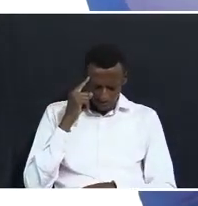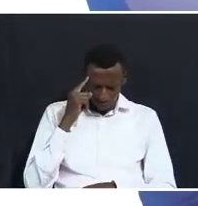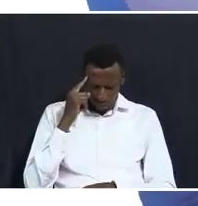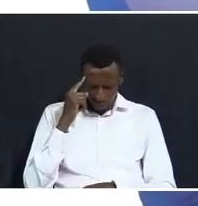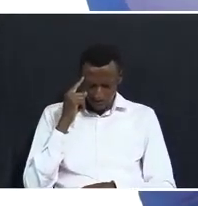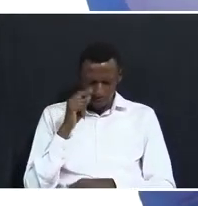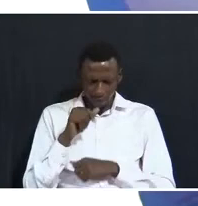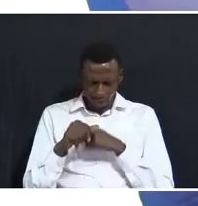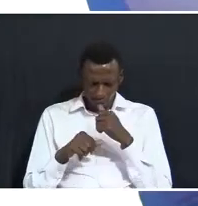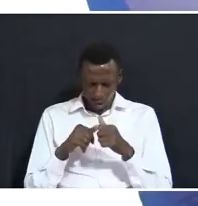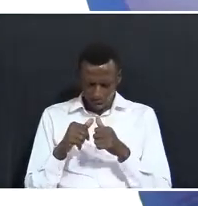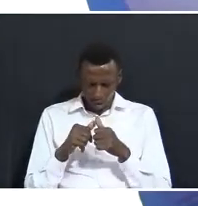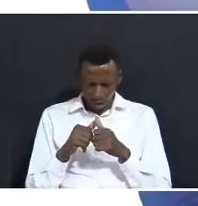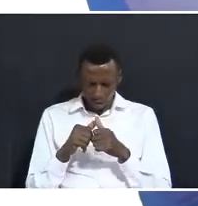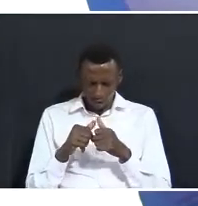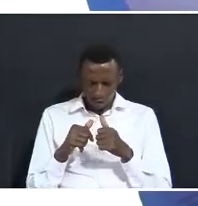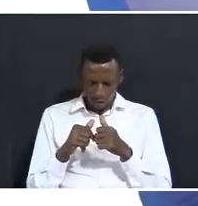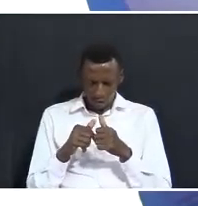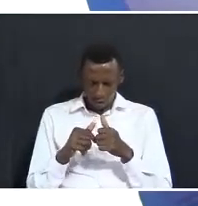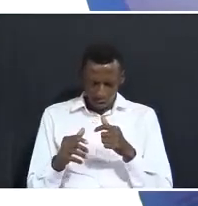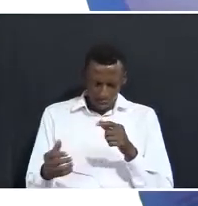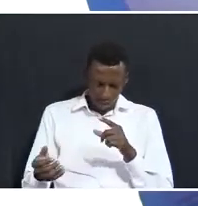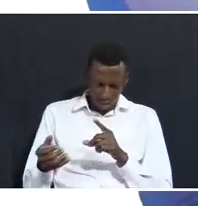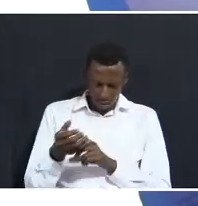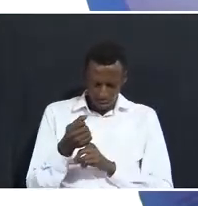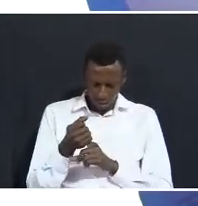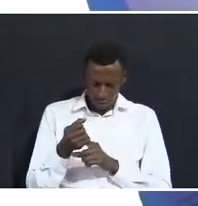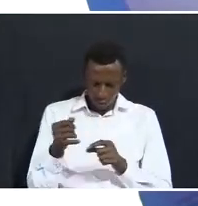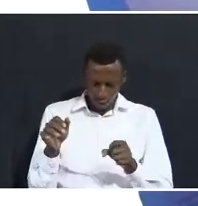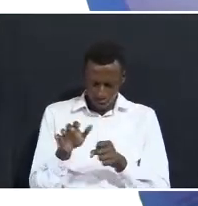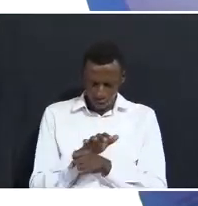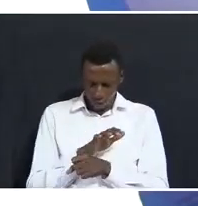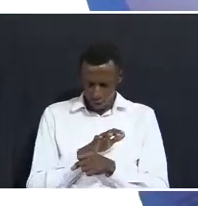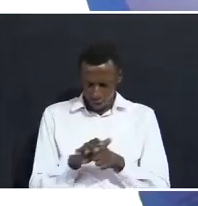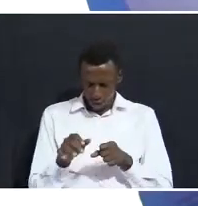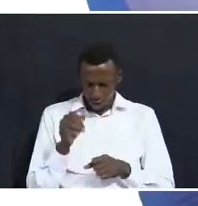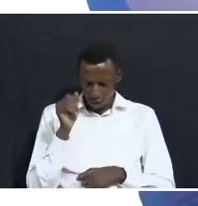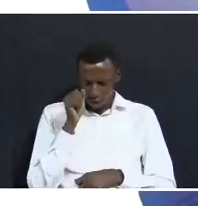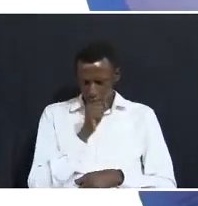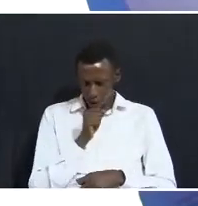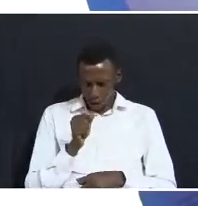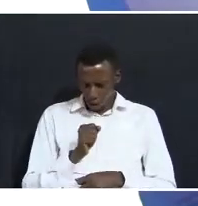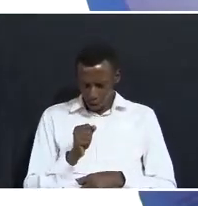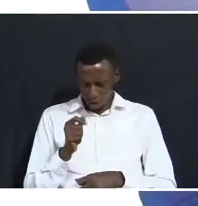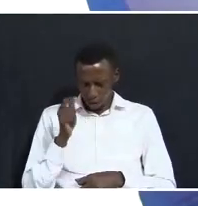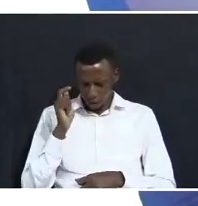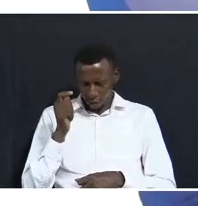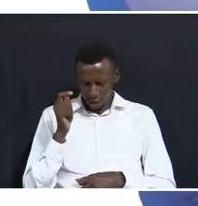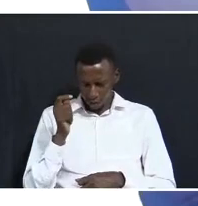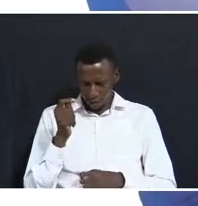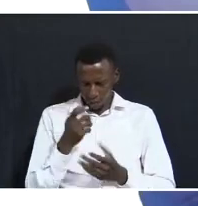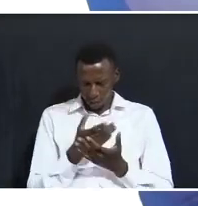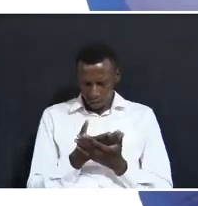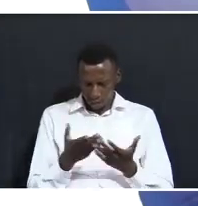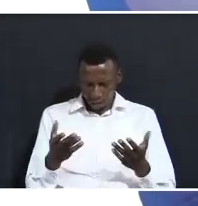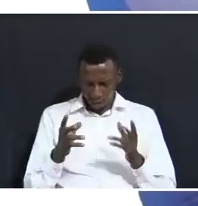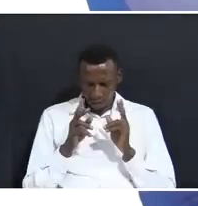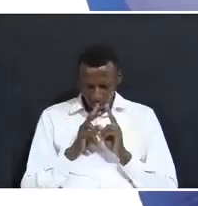the coming fulfillment of the Old Testament, they did not hold their